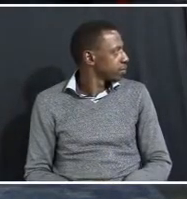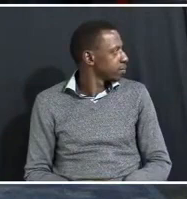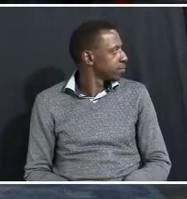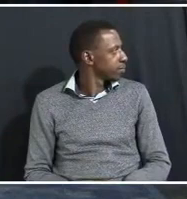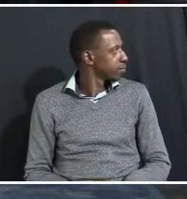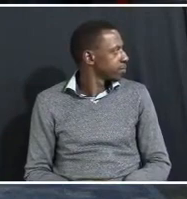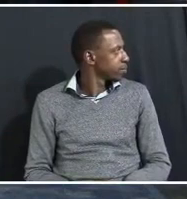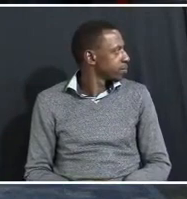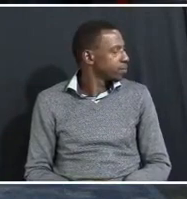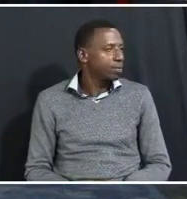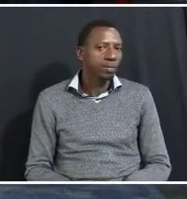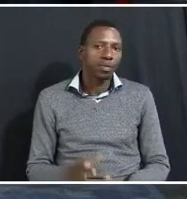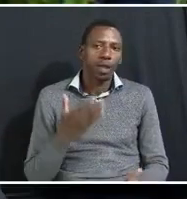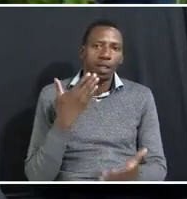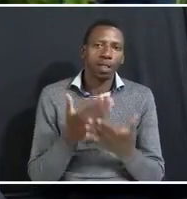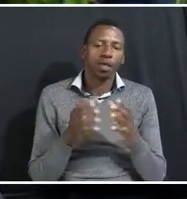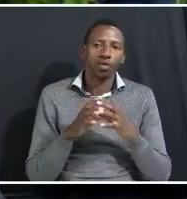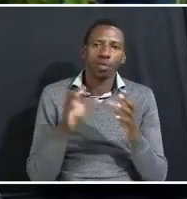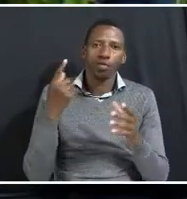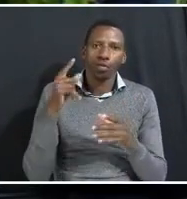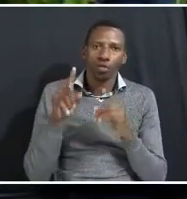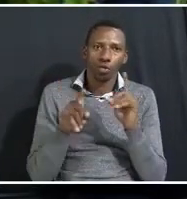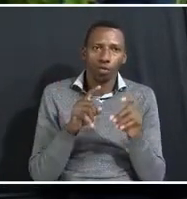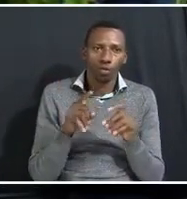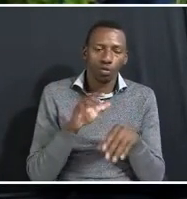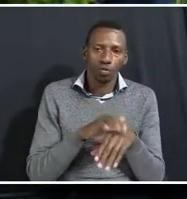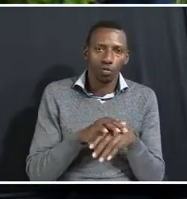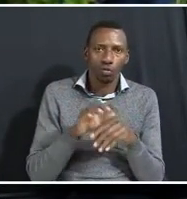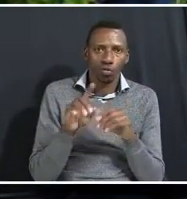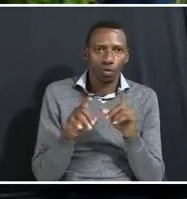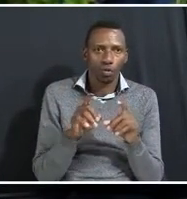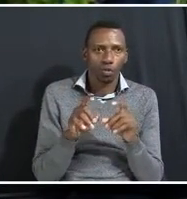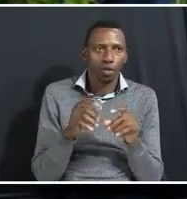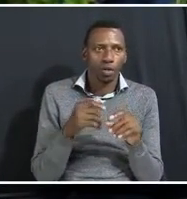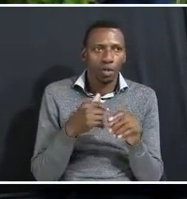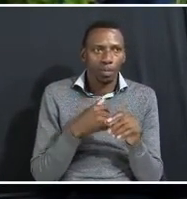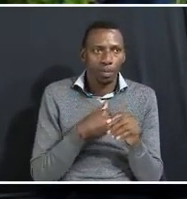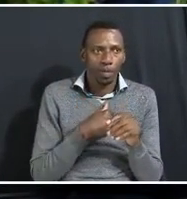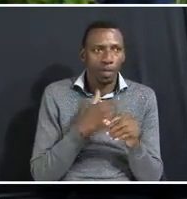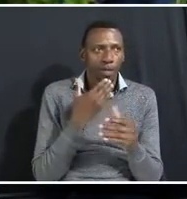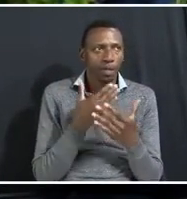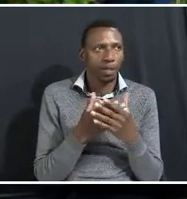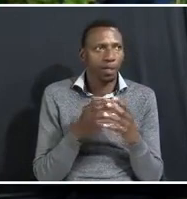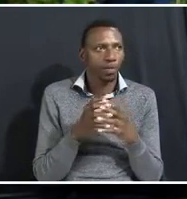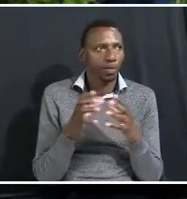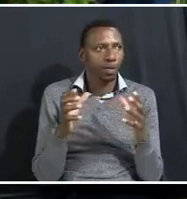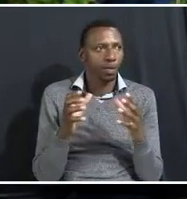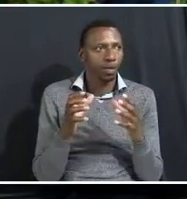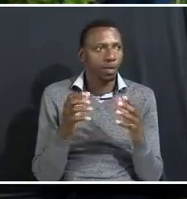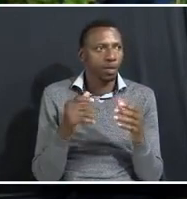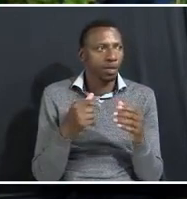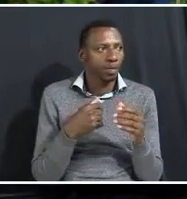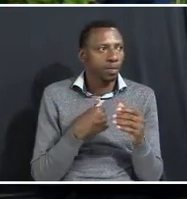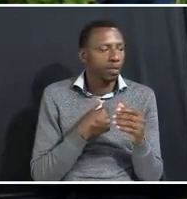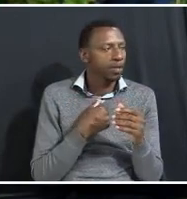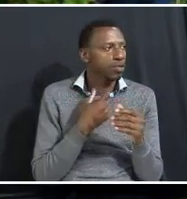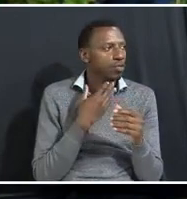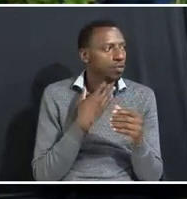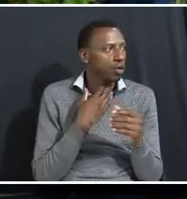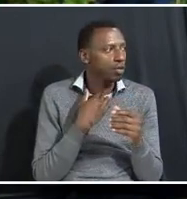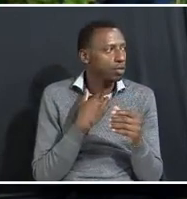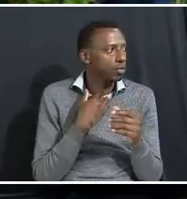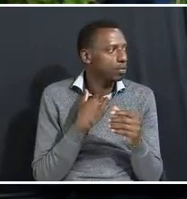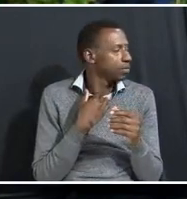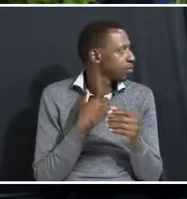ambayo umetupatia. Ni maswali mazuri sana na nashukuru sana. Nitajaribu